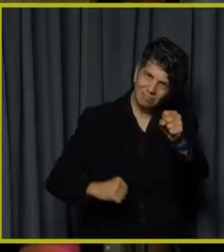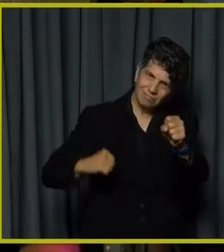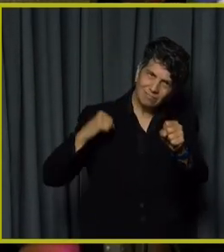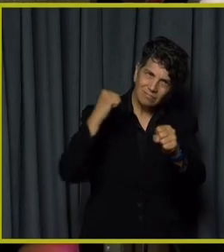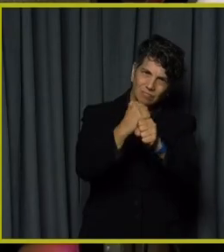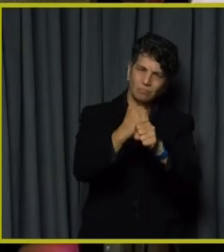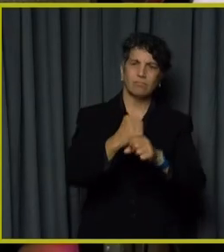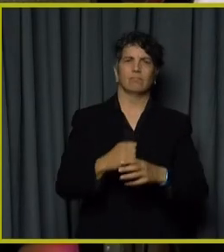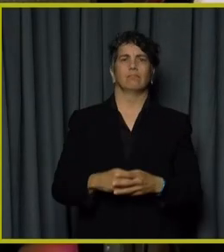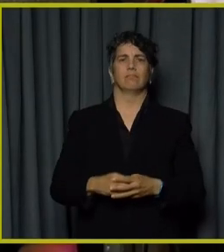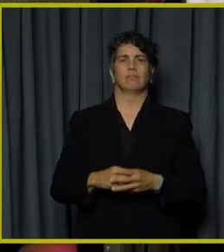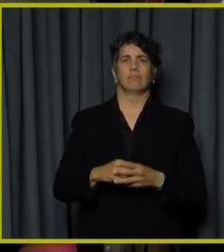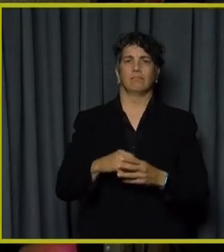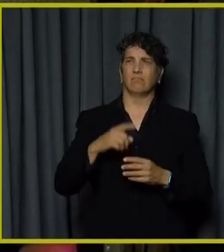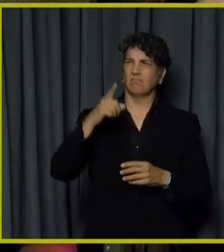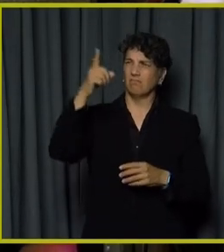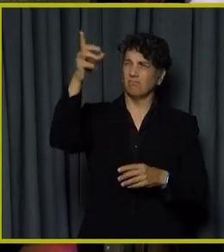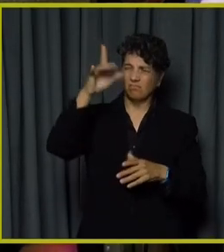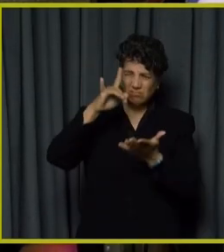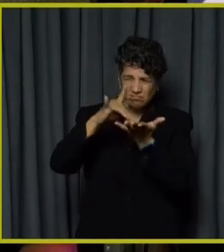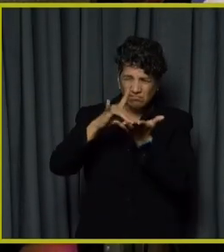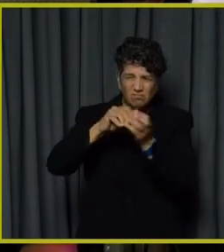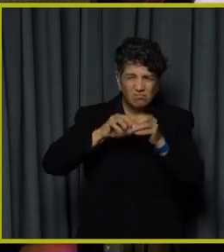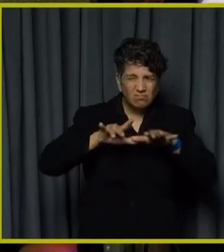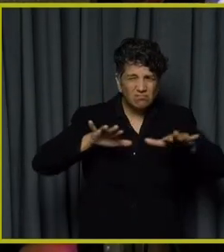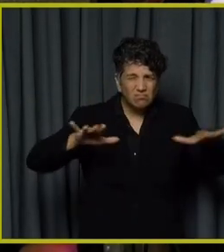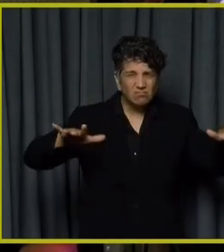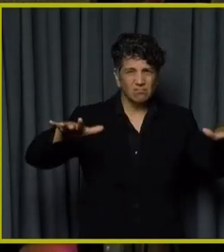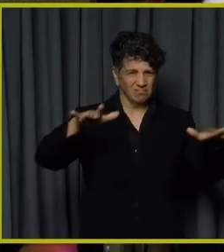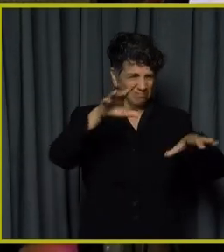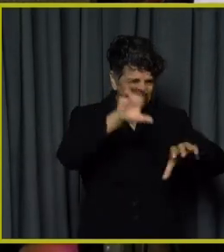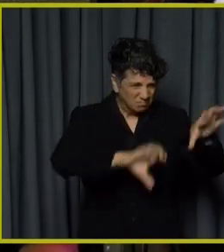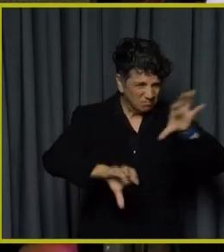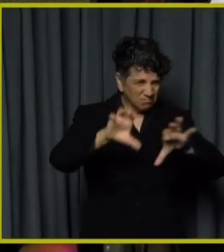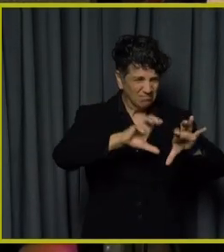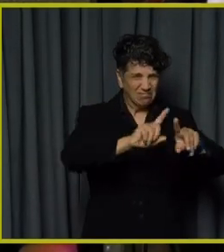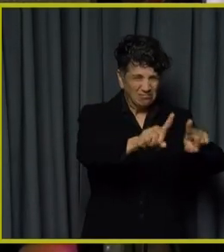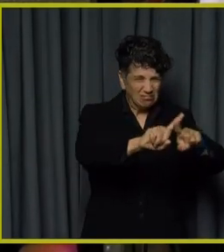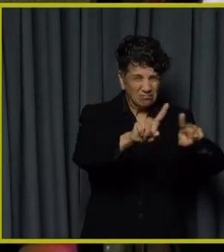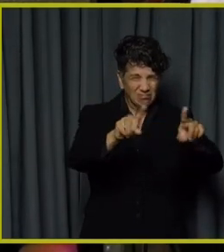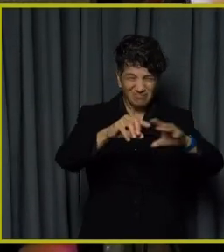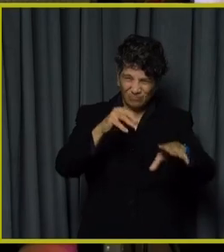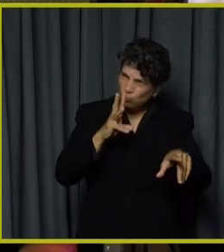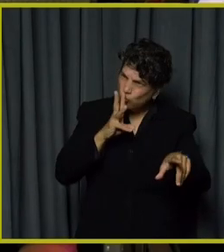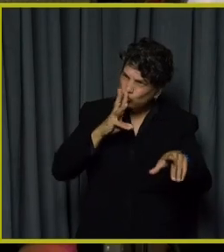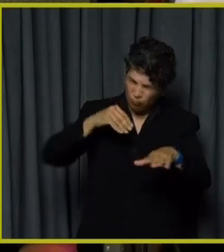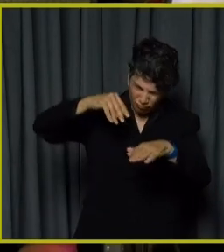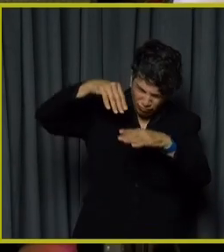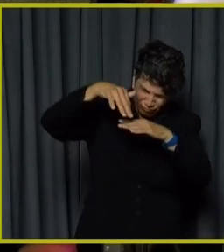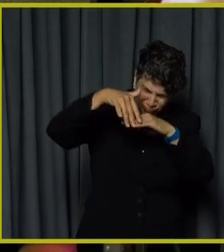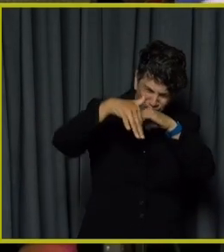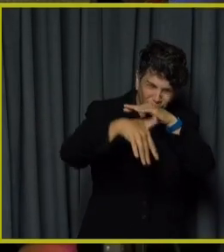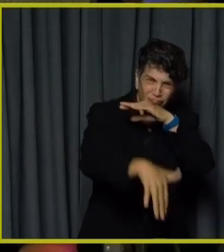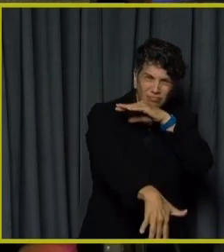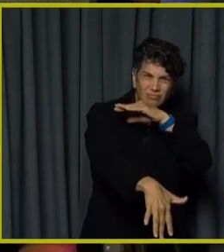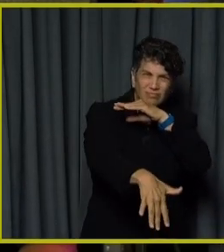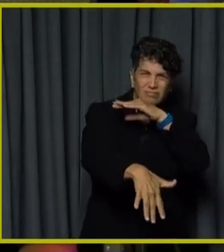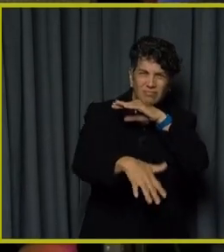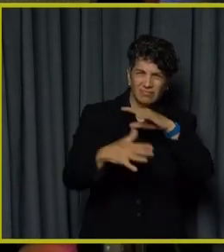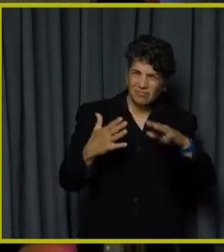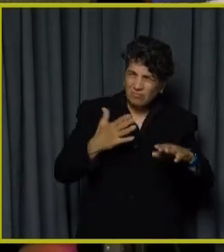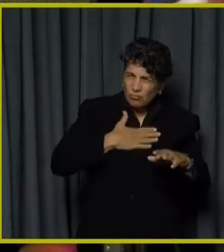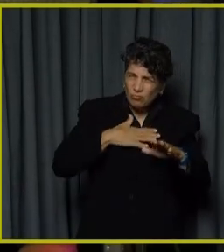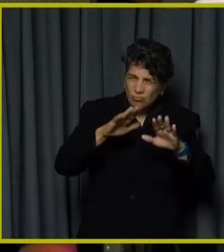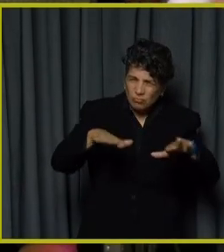lead, hexavalent chromate, sulfur in our water and in our ground. Our children are dying.